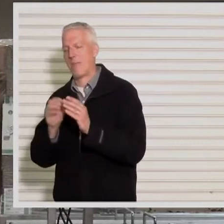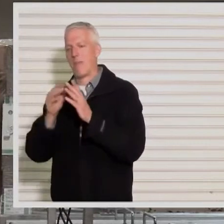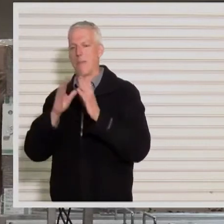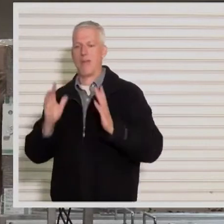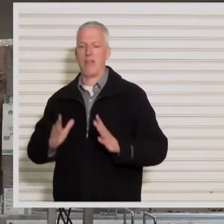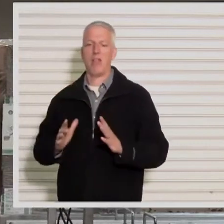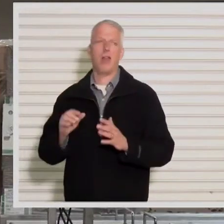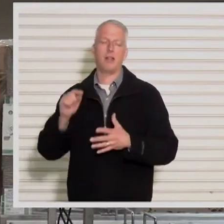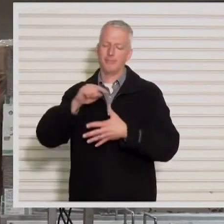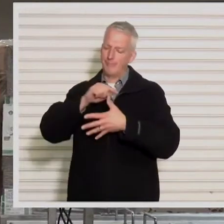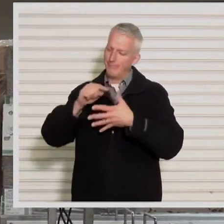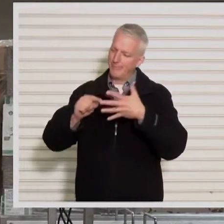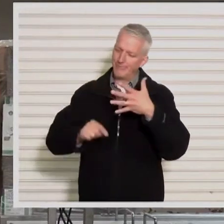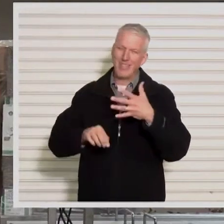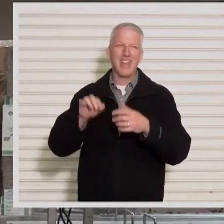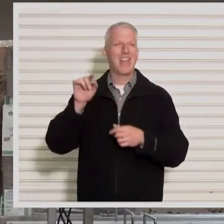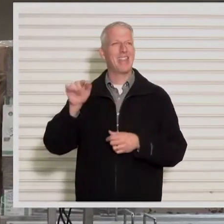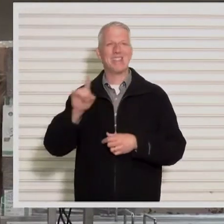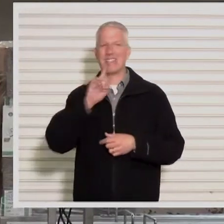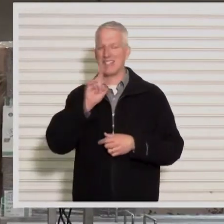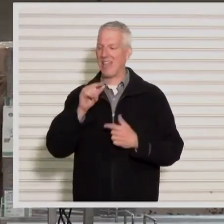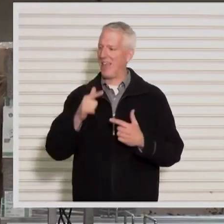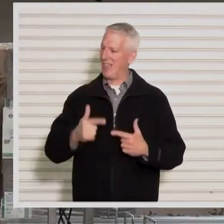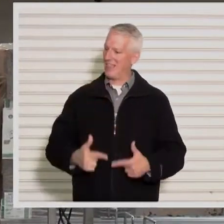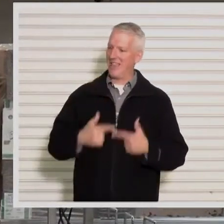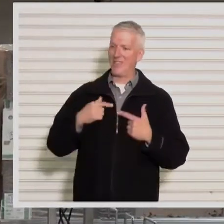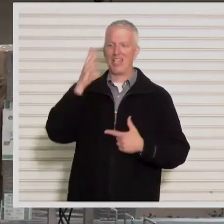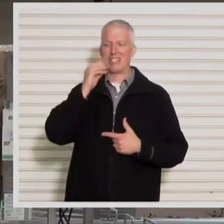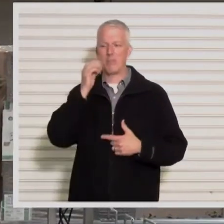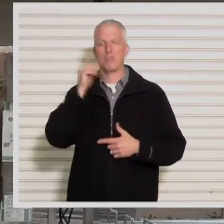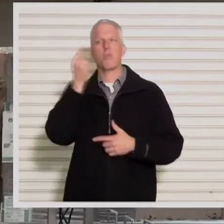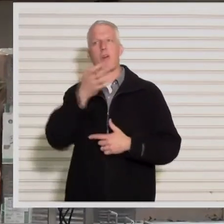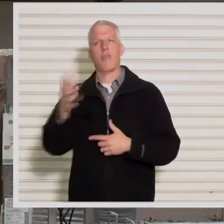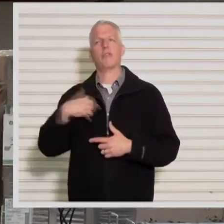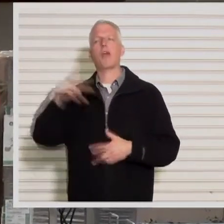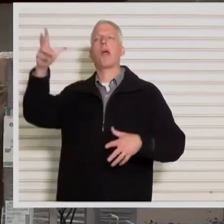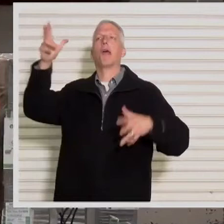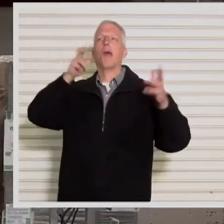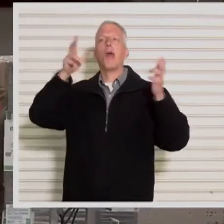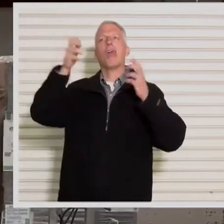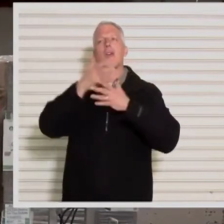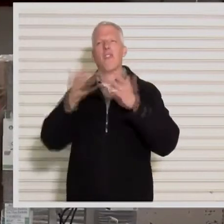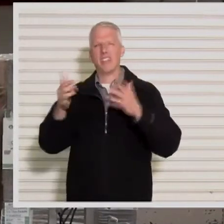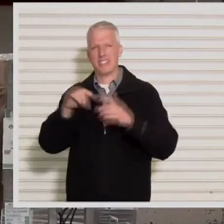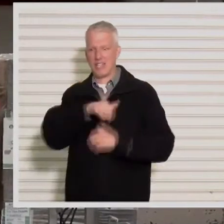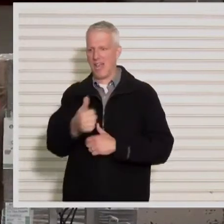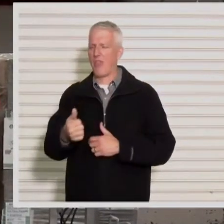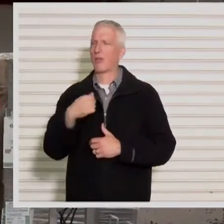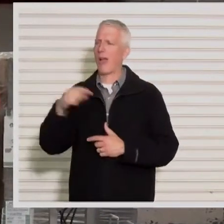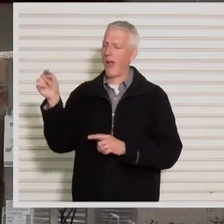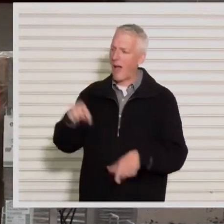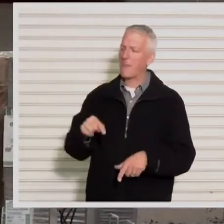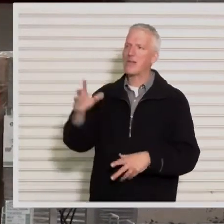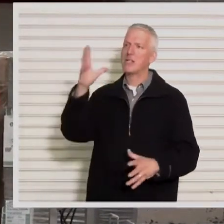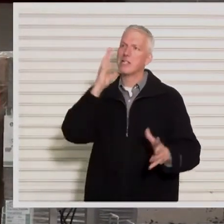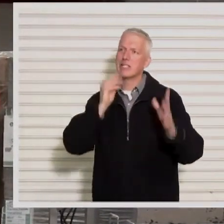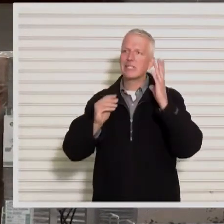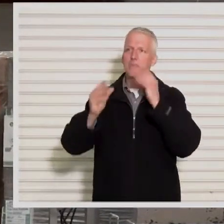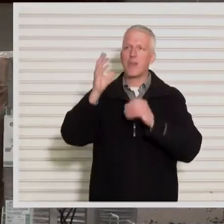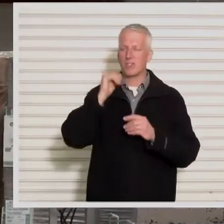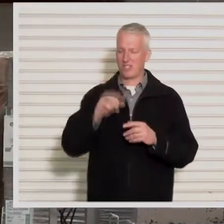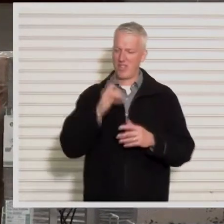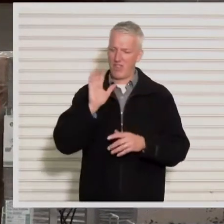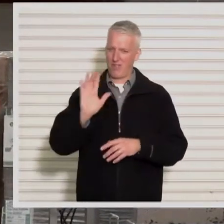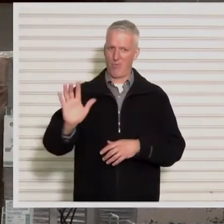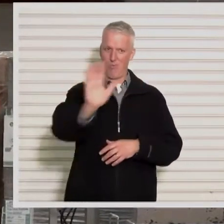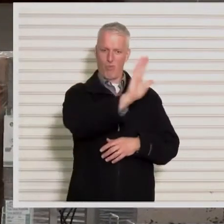supervisor. This is a lived experience. It's one thing to intellectualize the reason we're here. It's another to experience it generationally. What